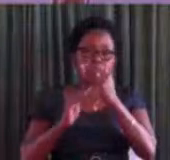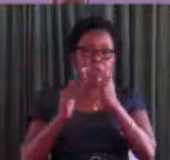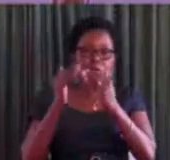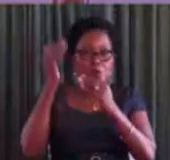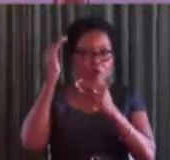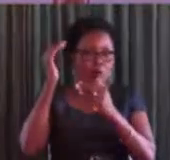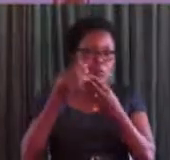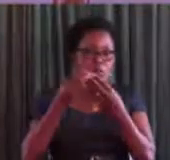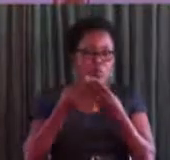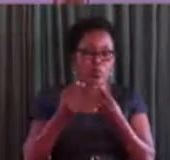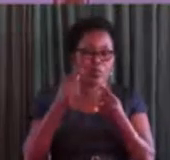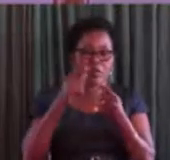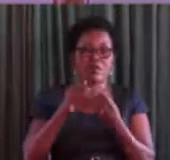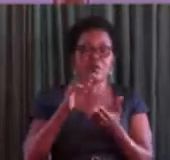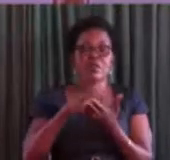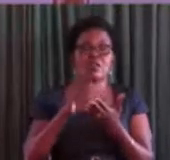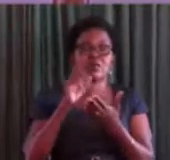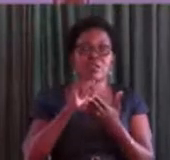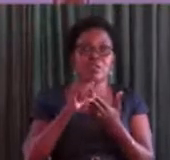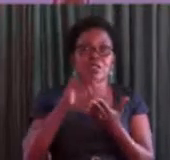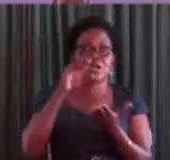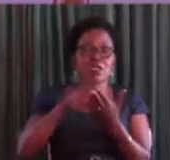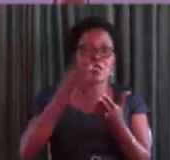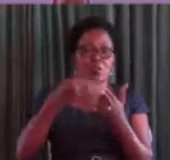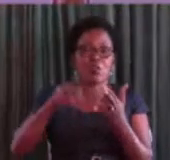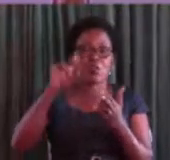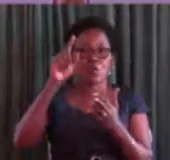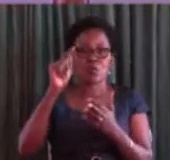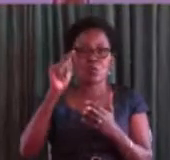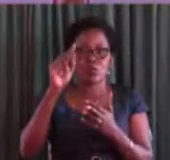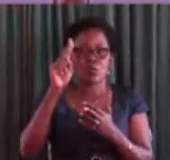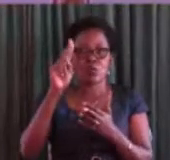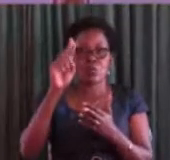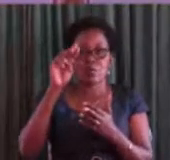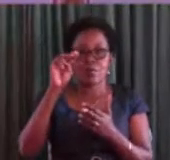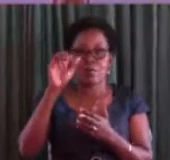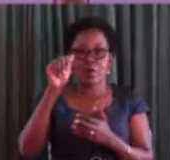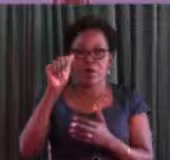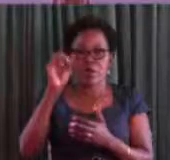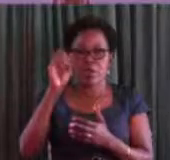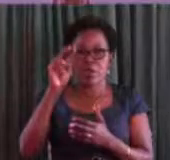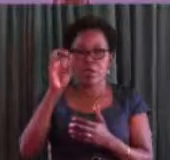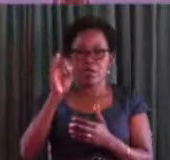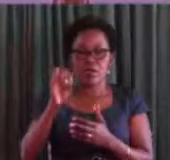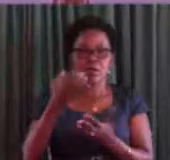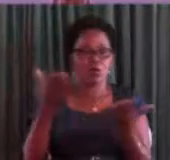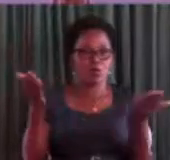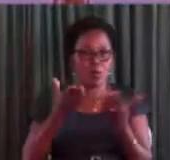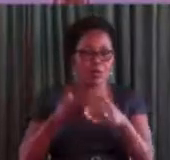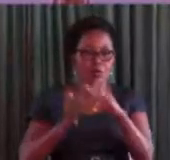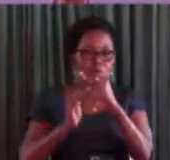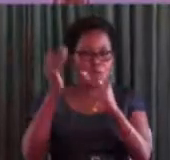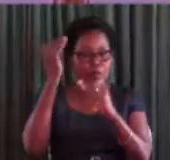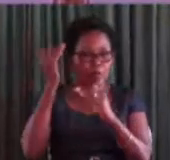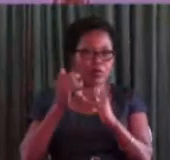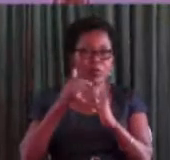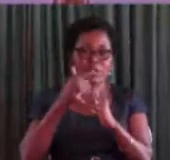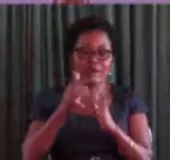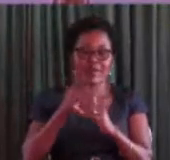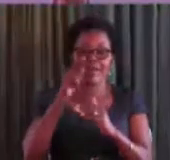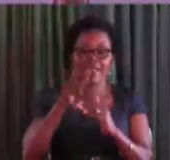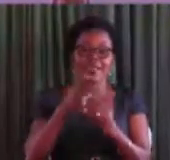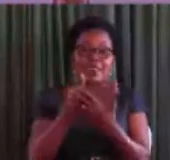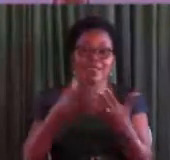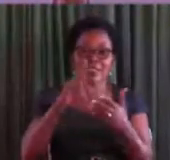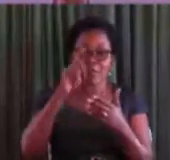In the case of Tumaini, where the Supreme Court has said that these things must